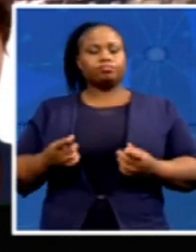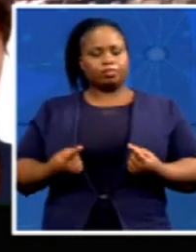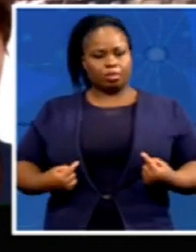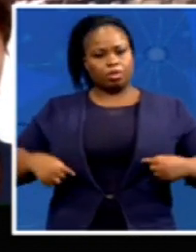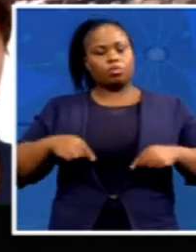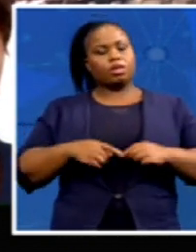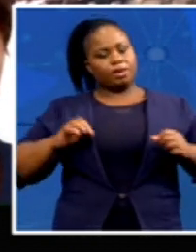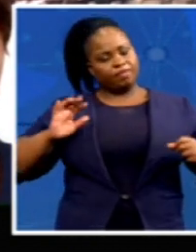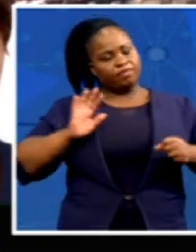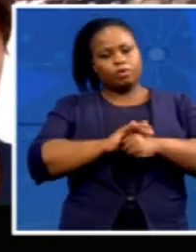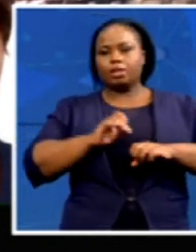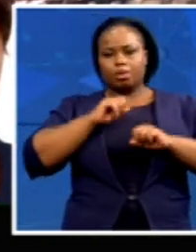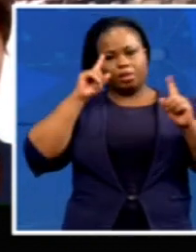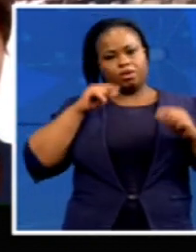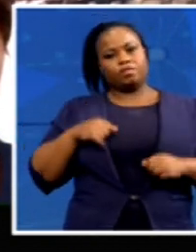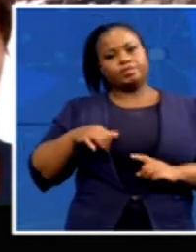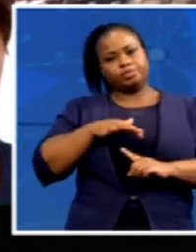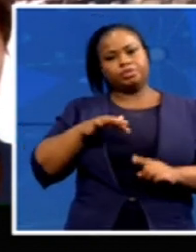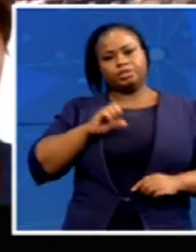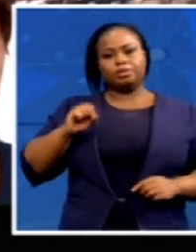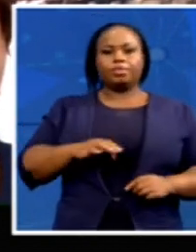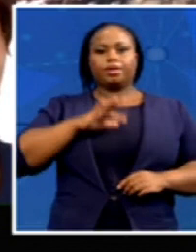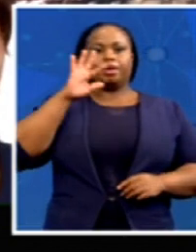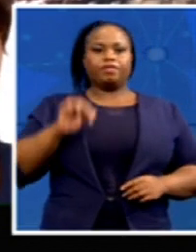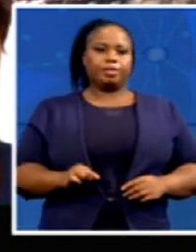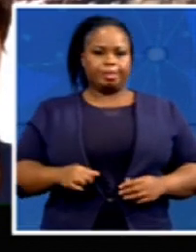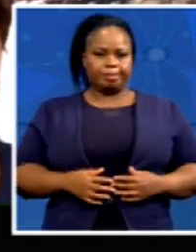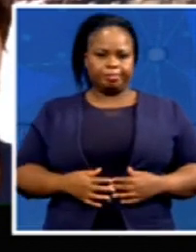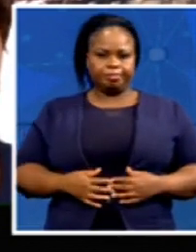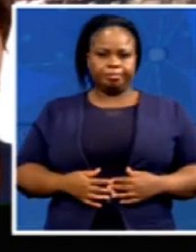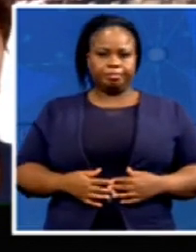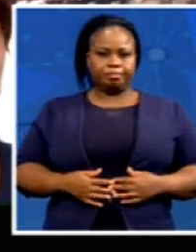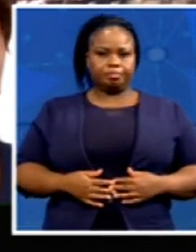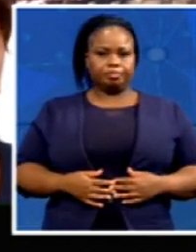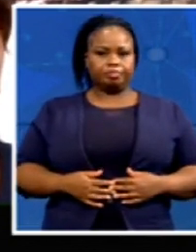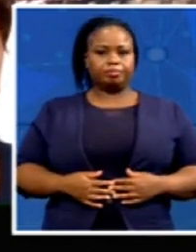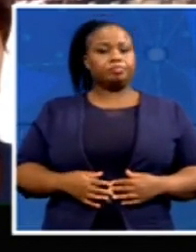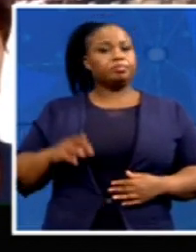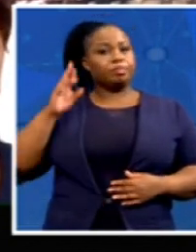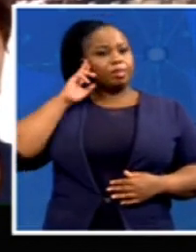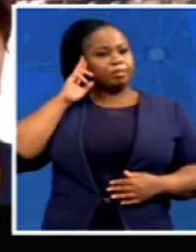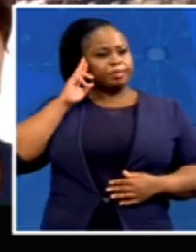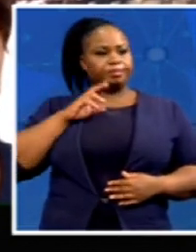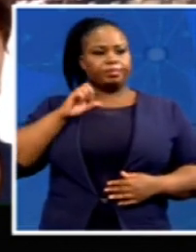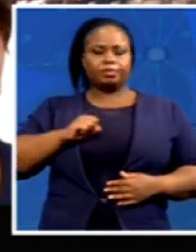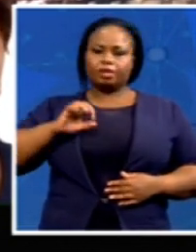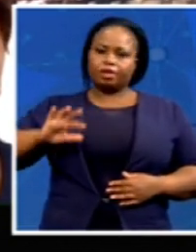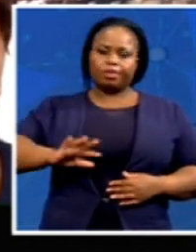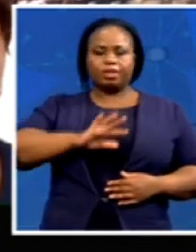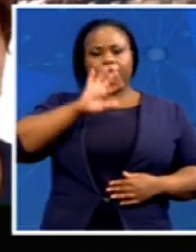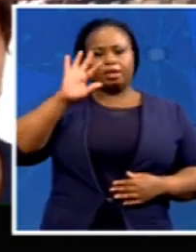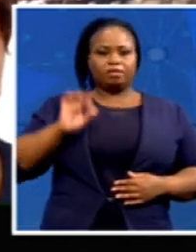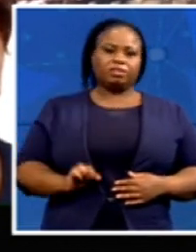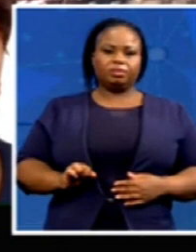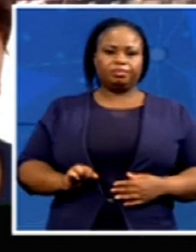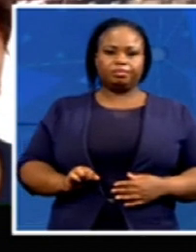South Africa. And again, remember, South Africa has been reporting, has been very